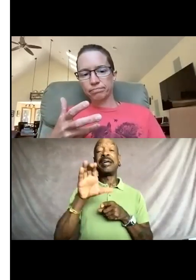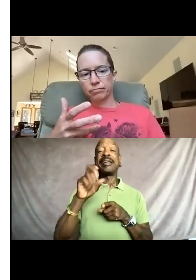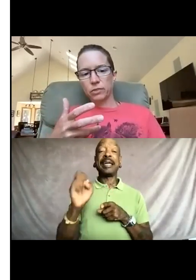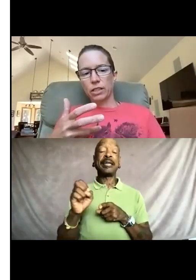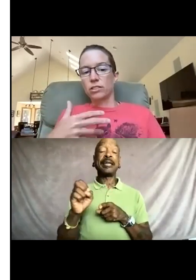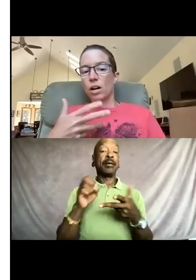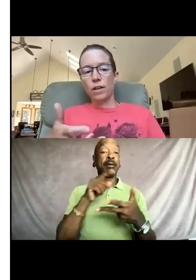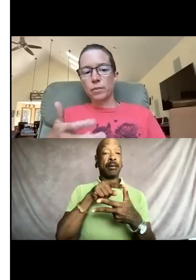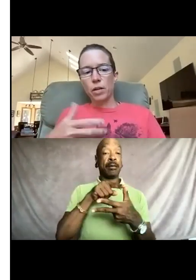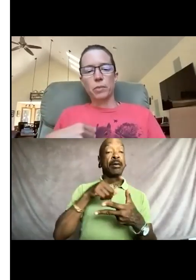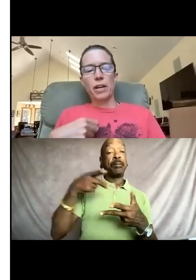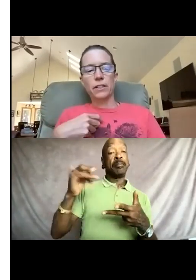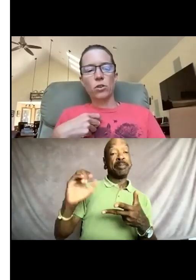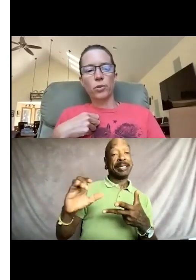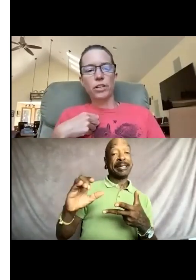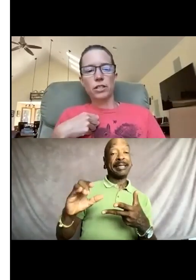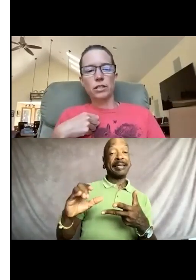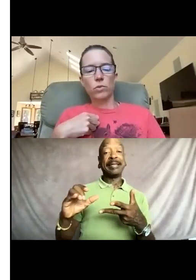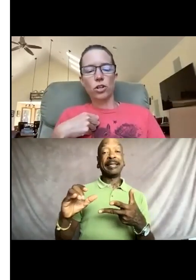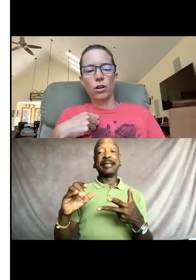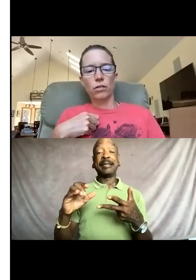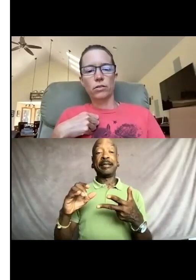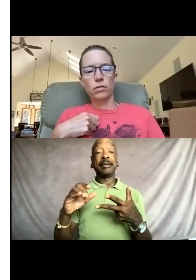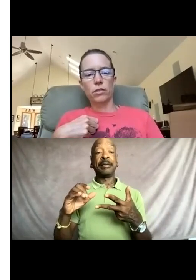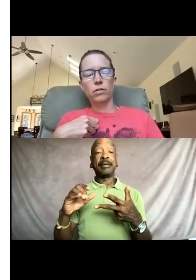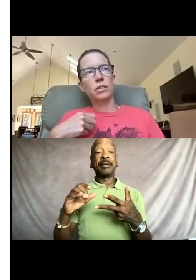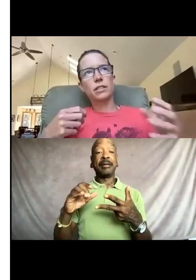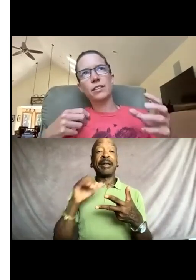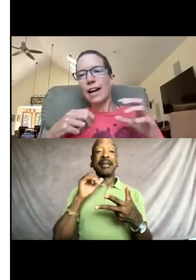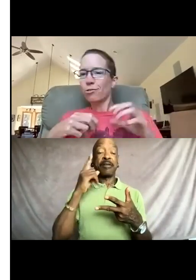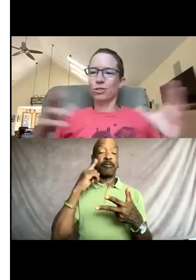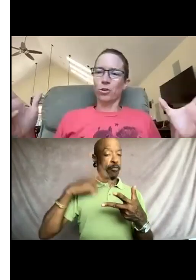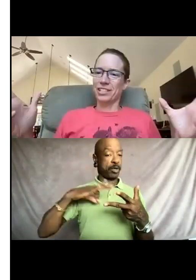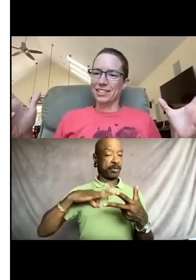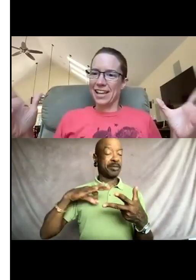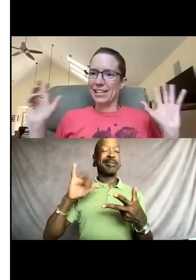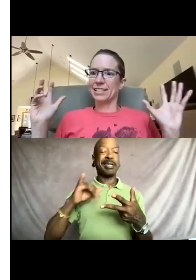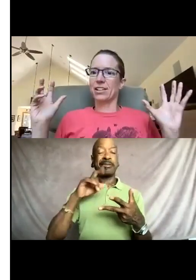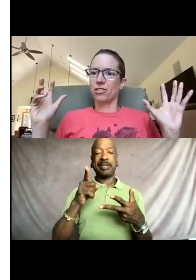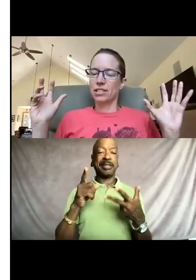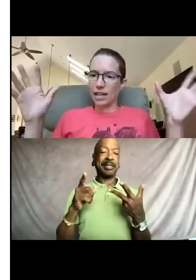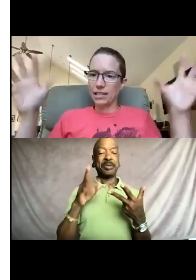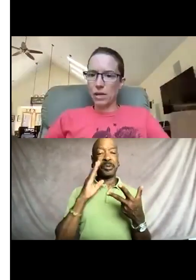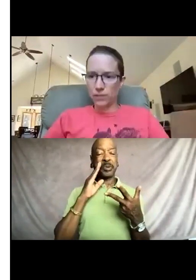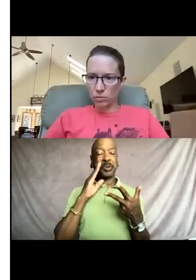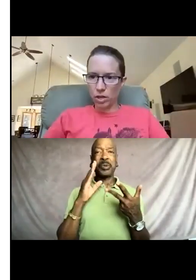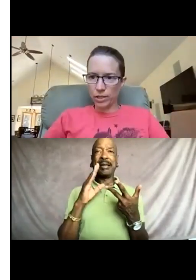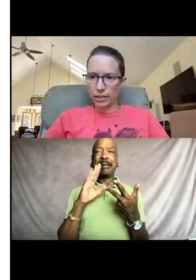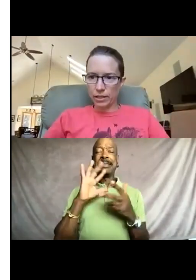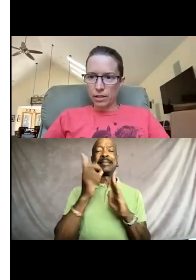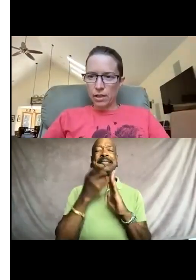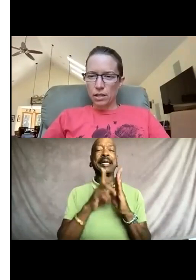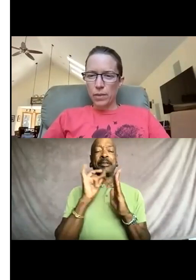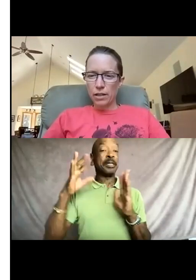benefit, like nonprofit public benefit corporations, they're these kind of outward oriented cakes. They're designed to benefit the